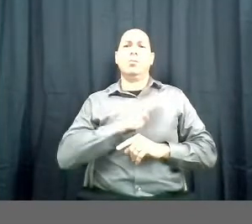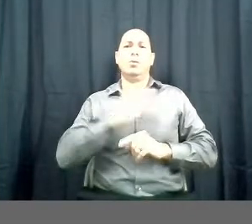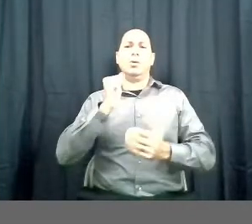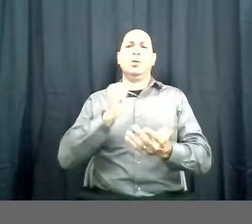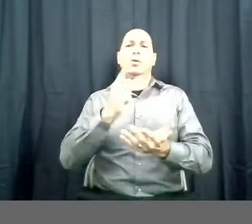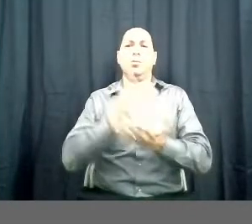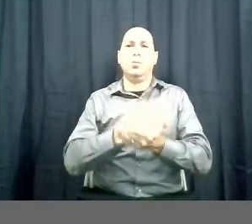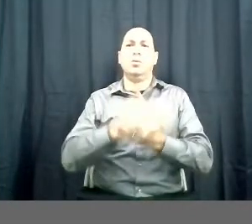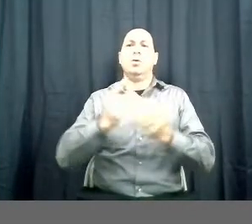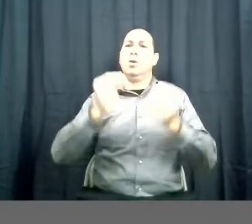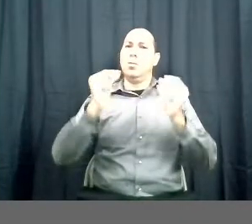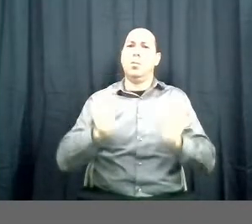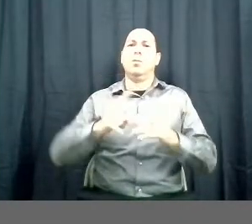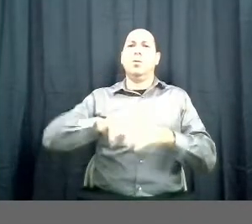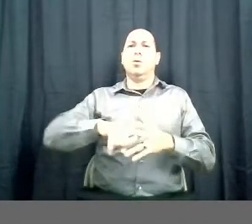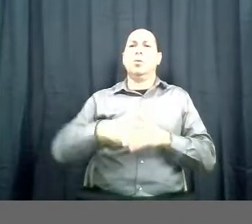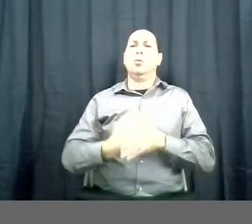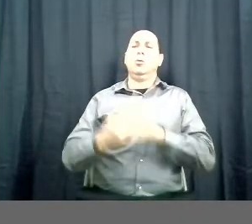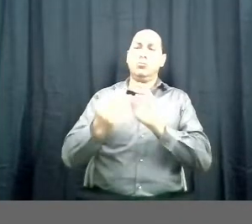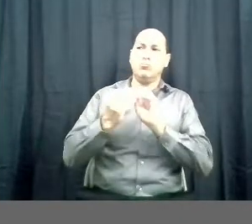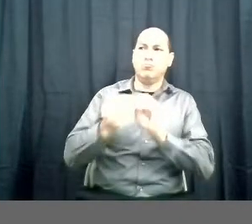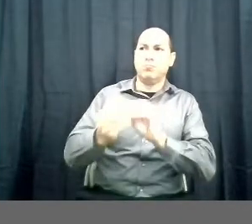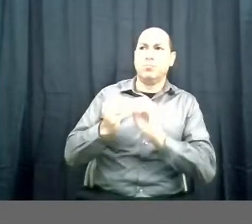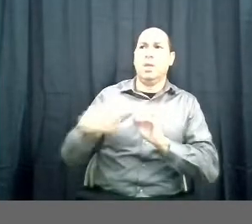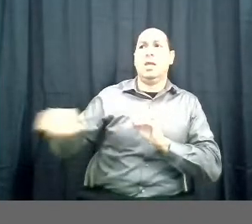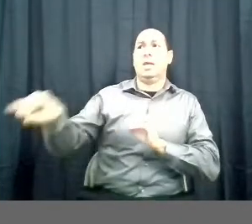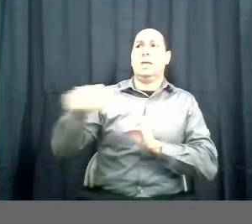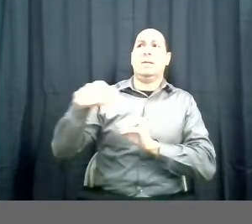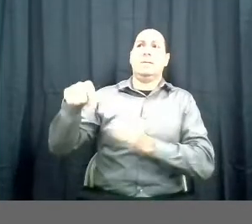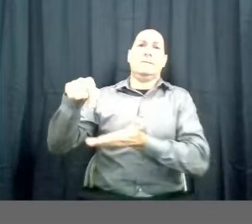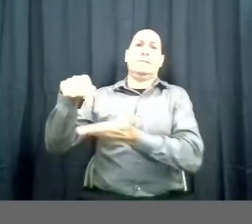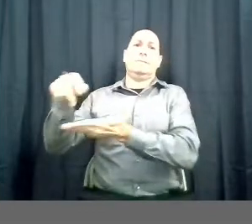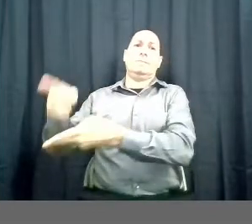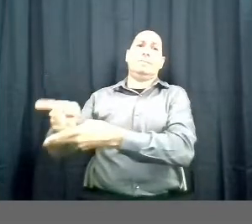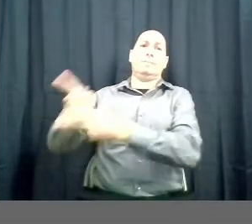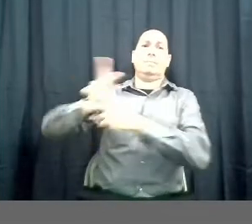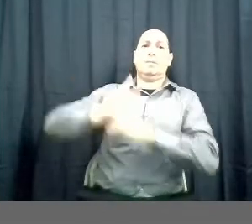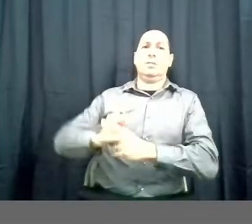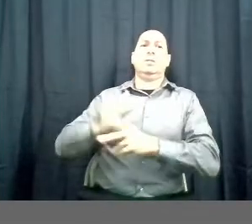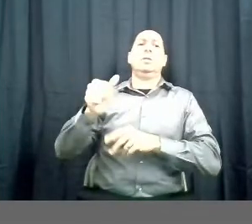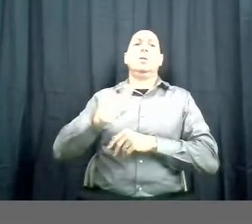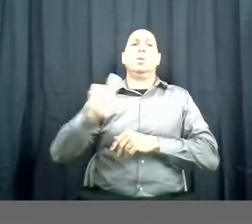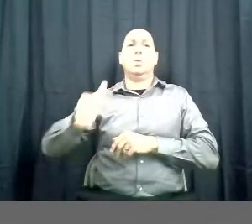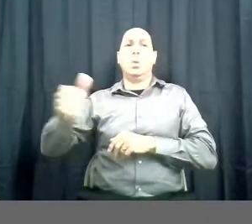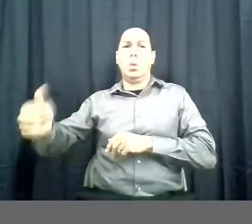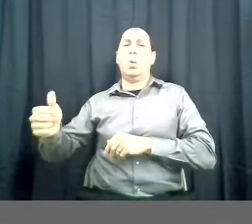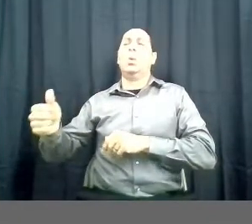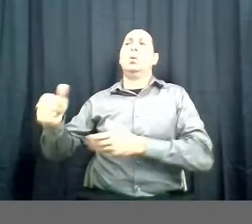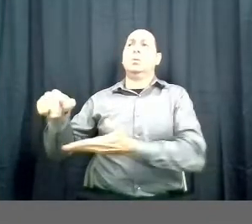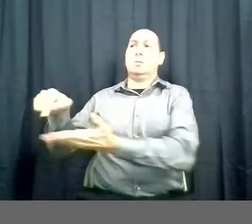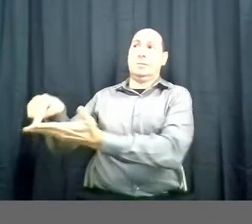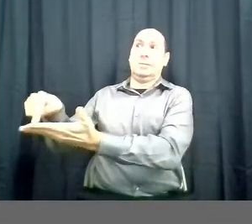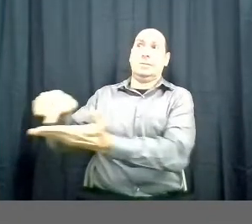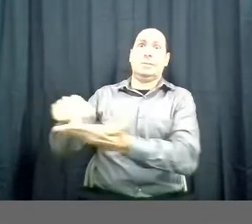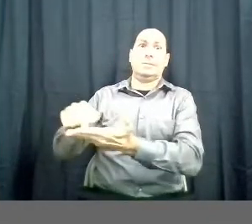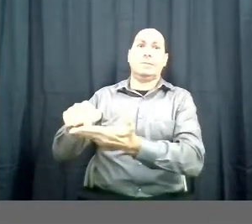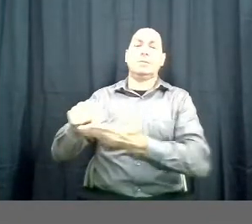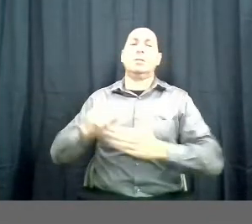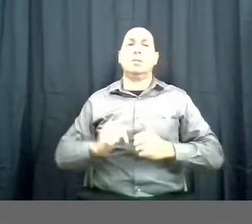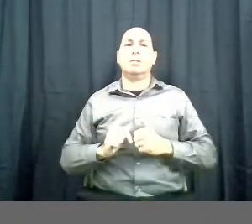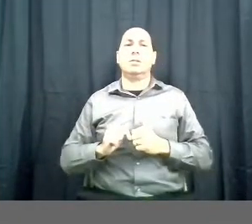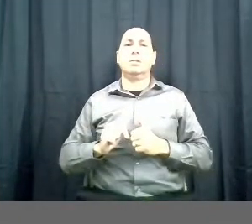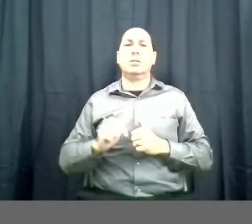commencement of negotiations with creditors and other parties under the current mediation agreement, consistent